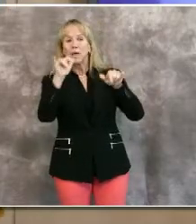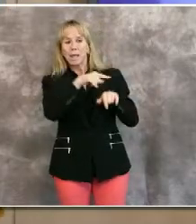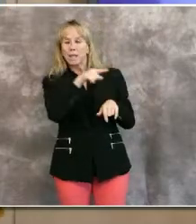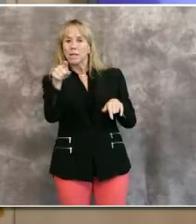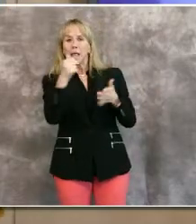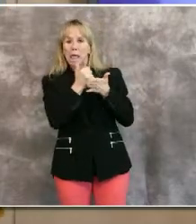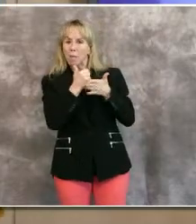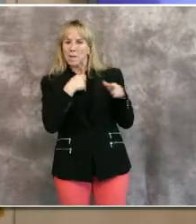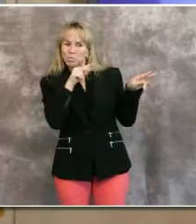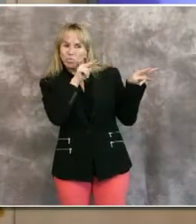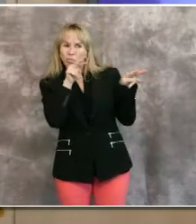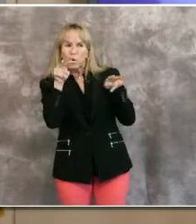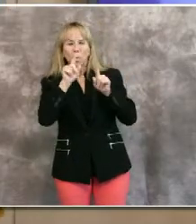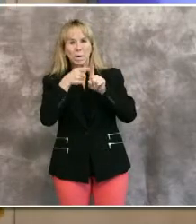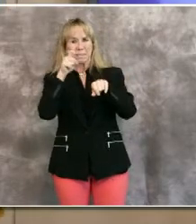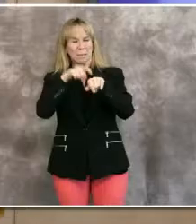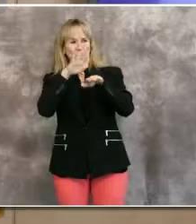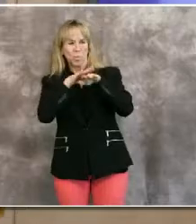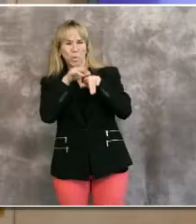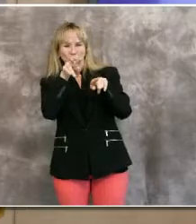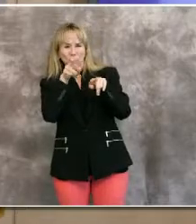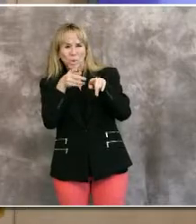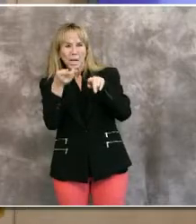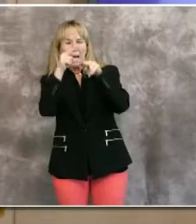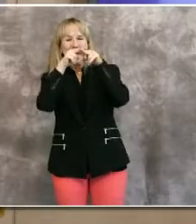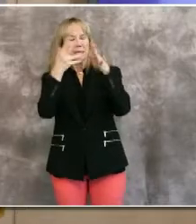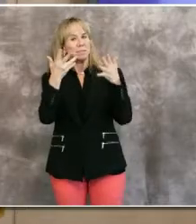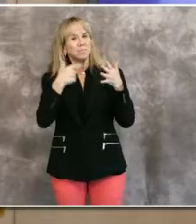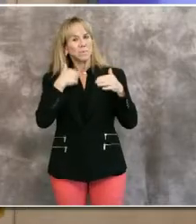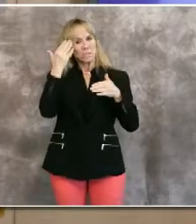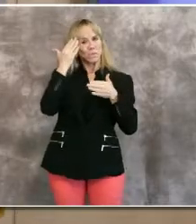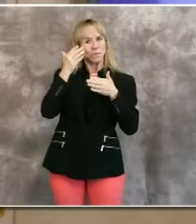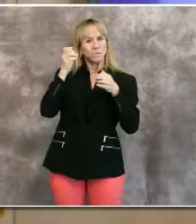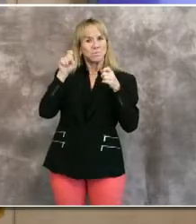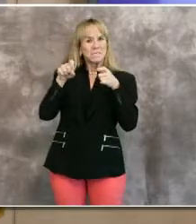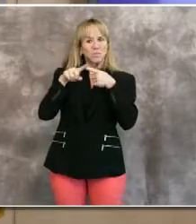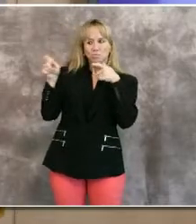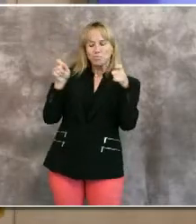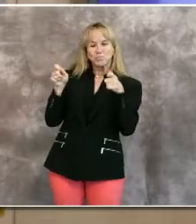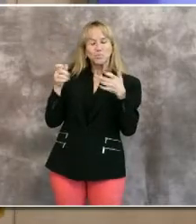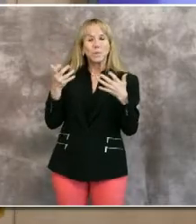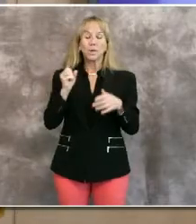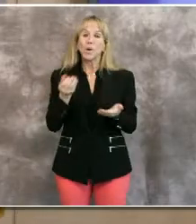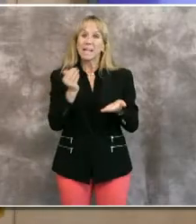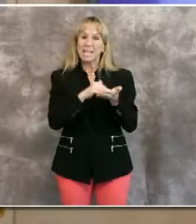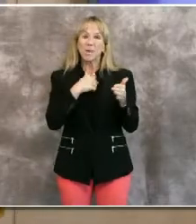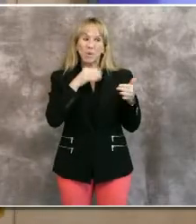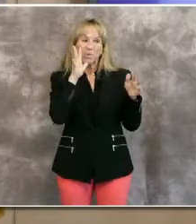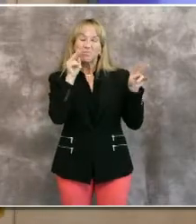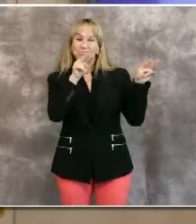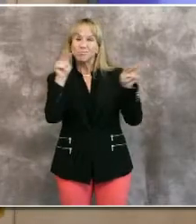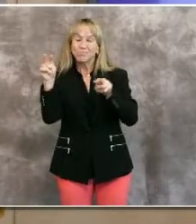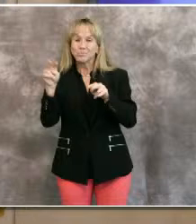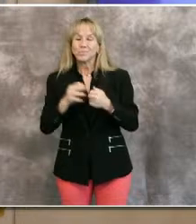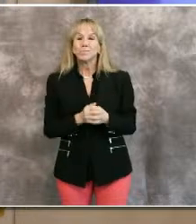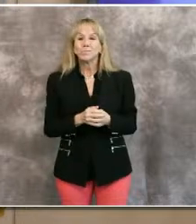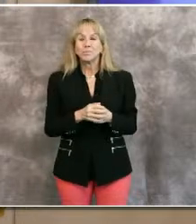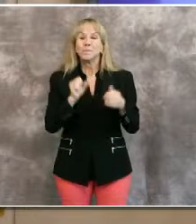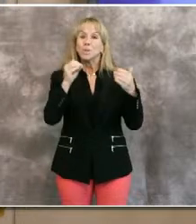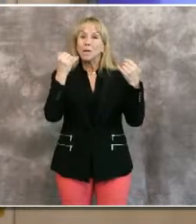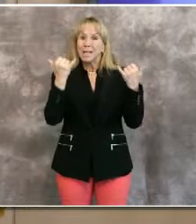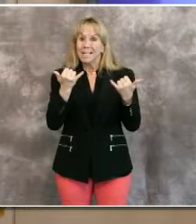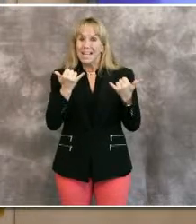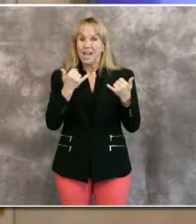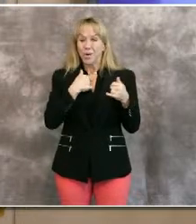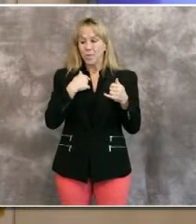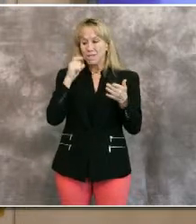or problems. And so we will continue to monitor all of them. So again, the number of cases, the number of outbreaks, the percentage of positives are not